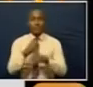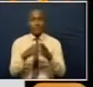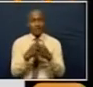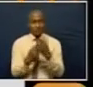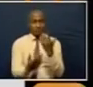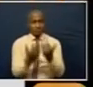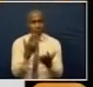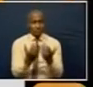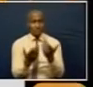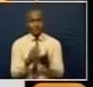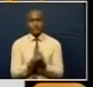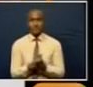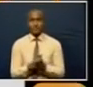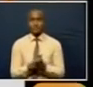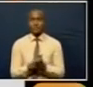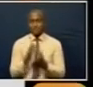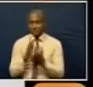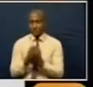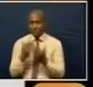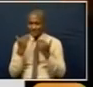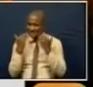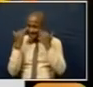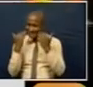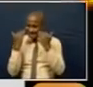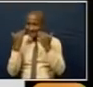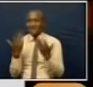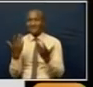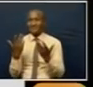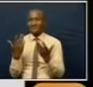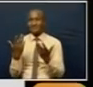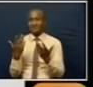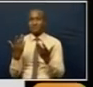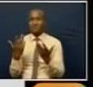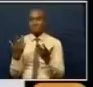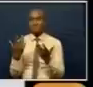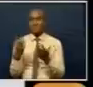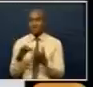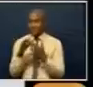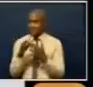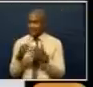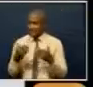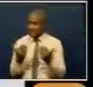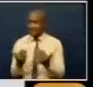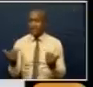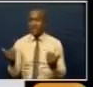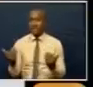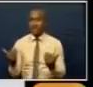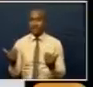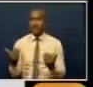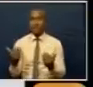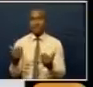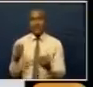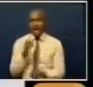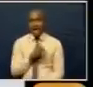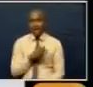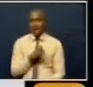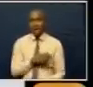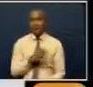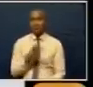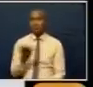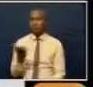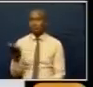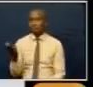And the trauma lives on. People live their lives with that trauma, yeah. Especially young children. You know, they're so afraid of anything that looks